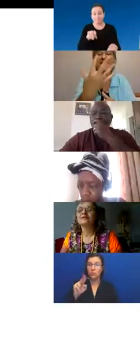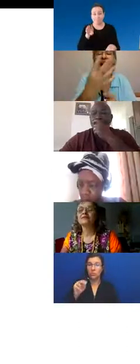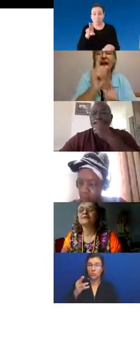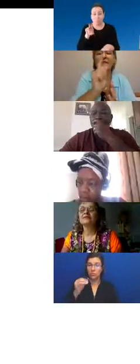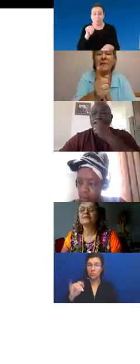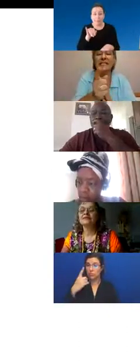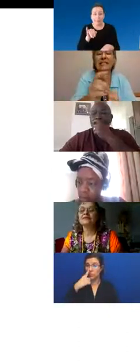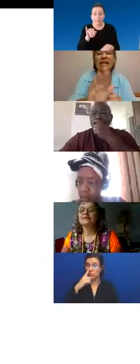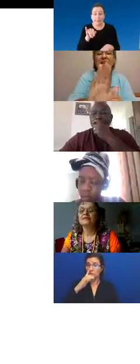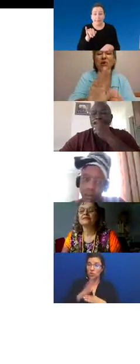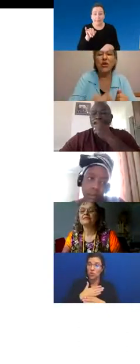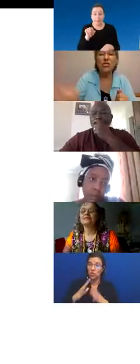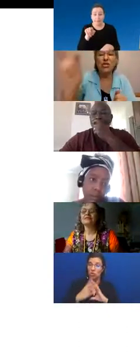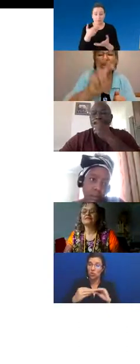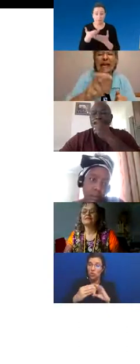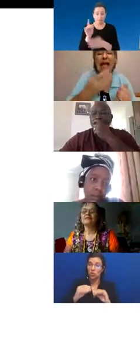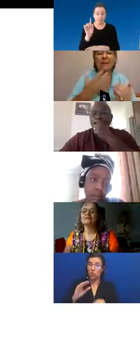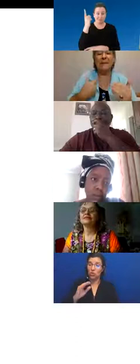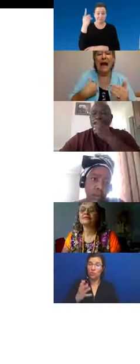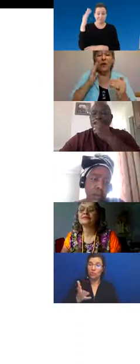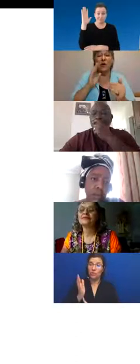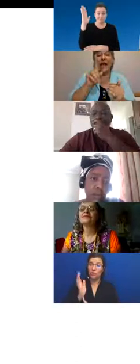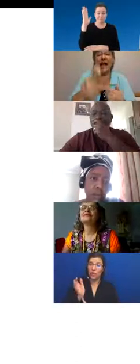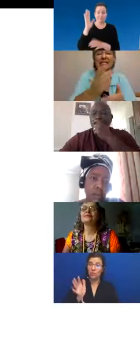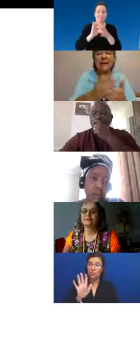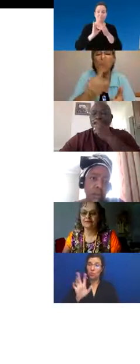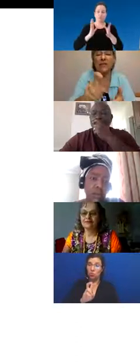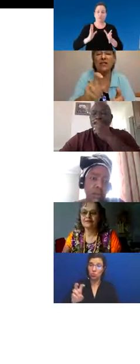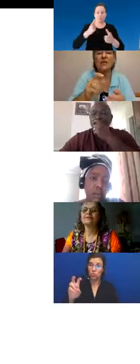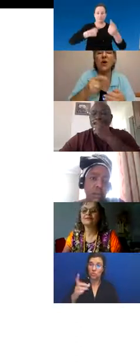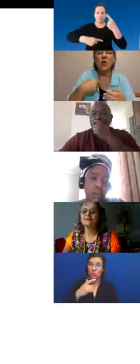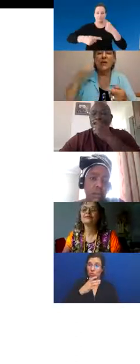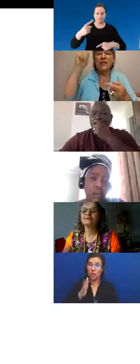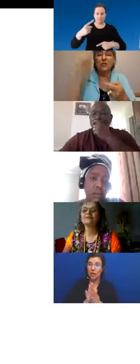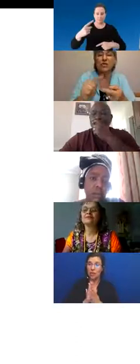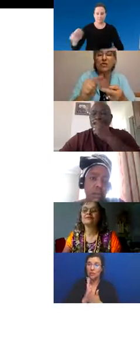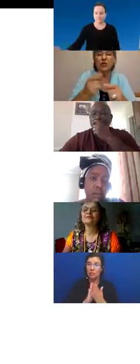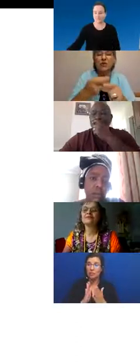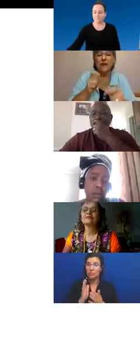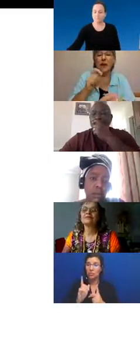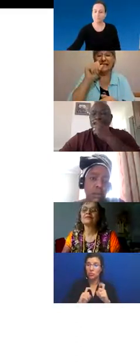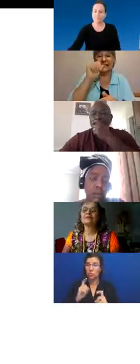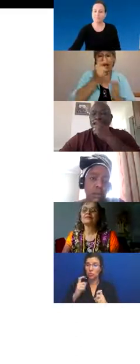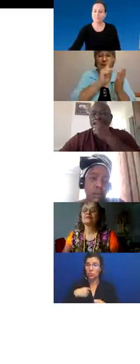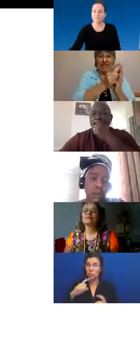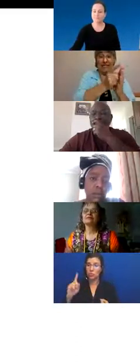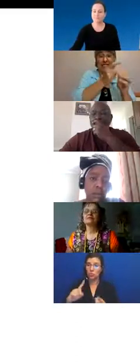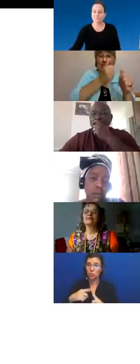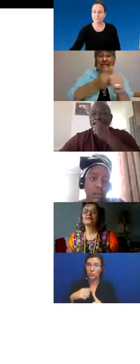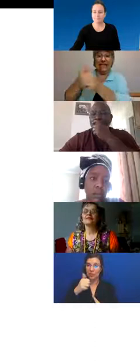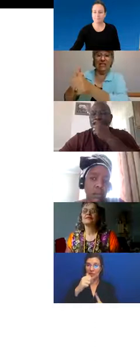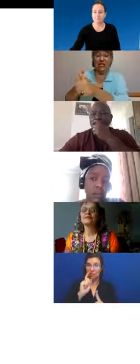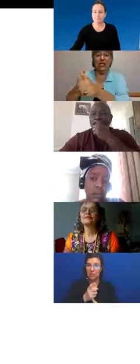for 5 minutes your journey, and maybe I will ask some questions. We need to reduce from 10